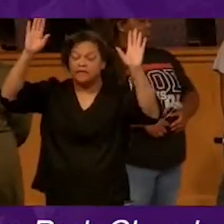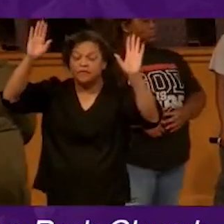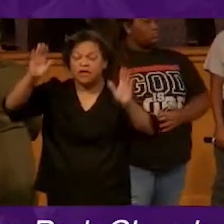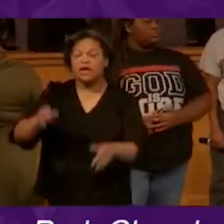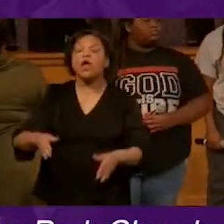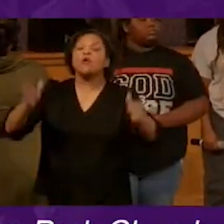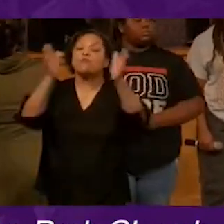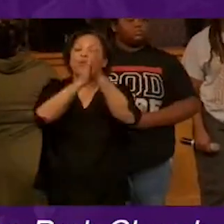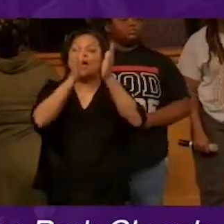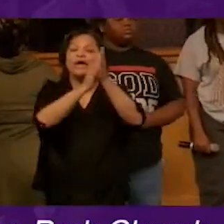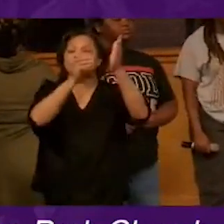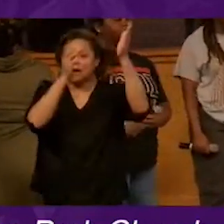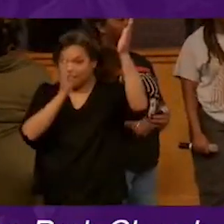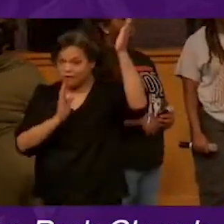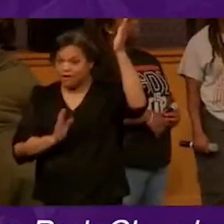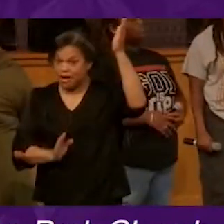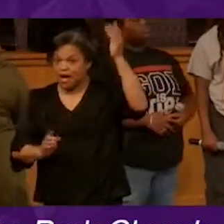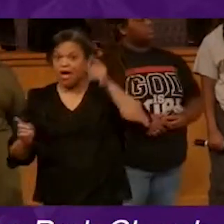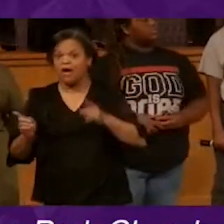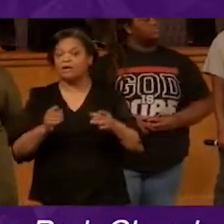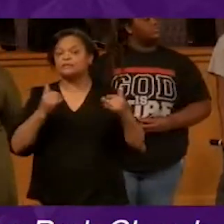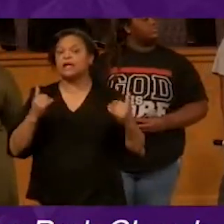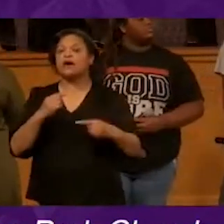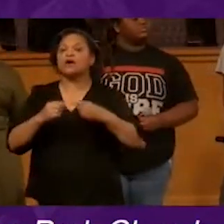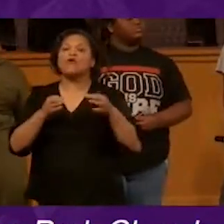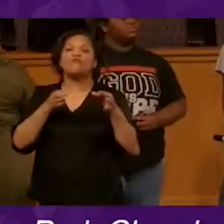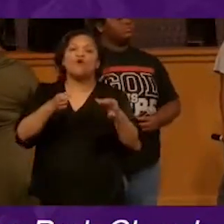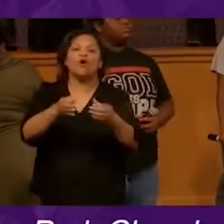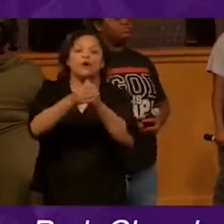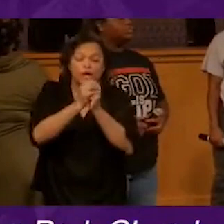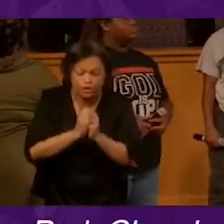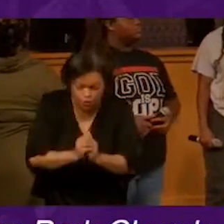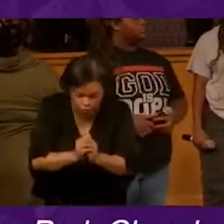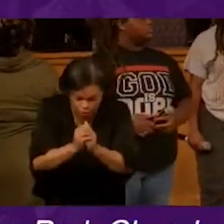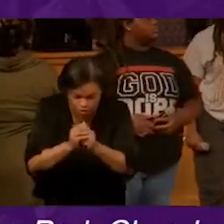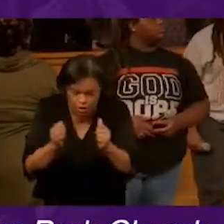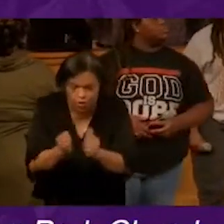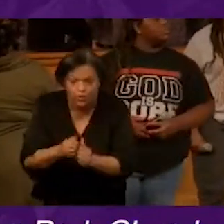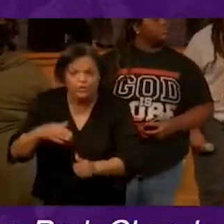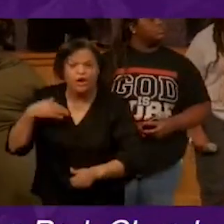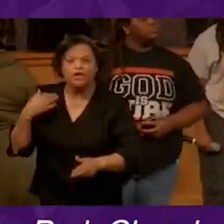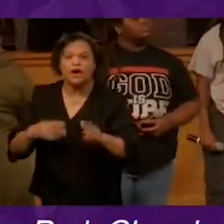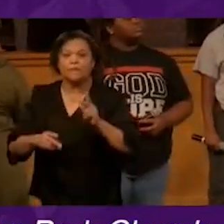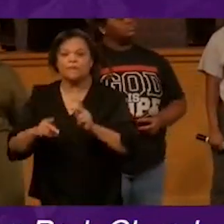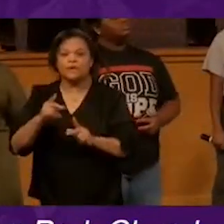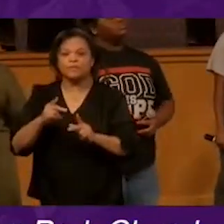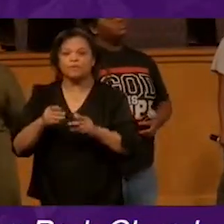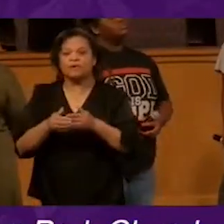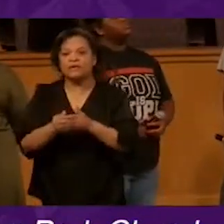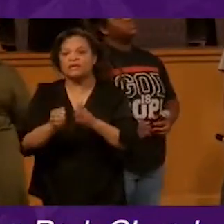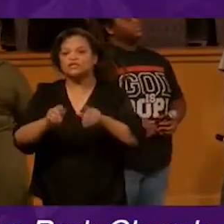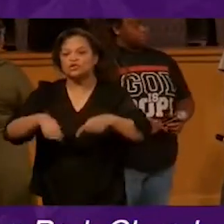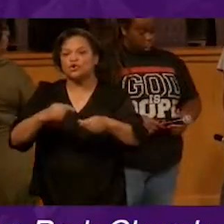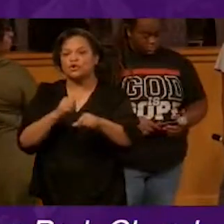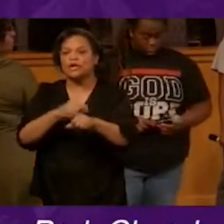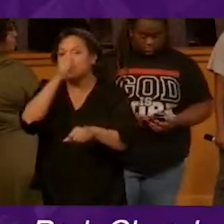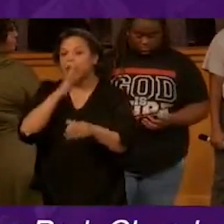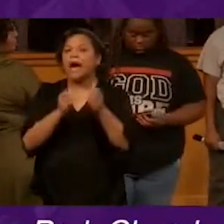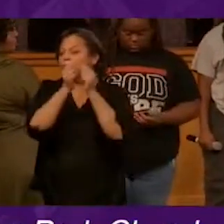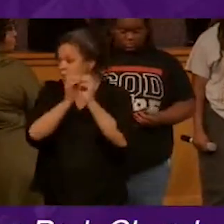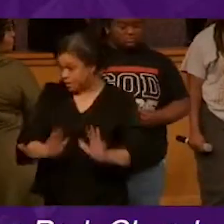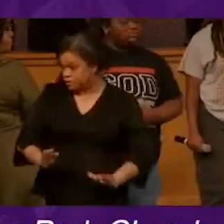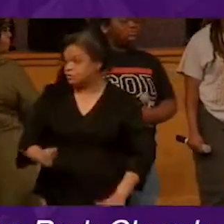to praise our God as we now go forward into worship with our young people leading us during this time. God bless